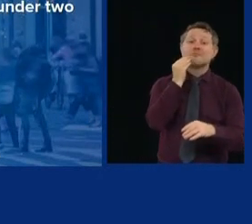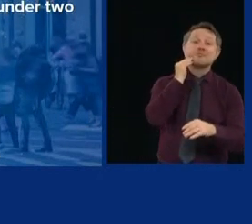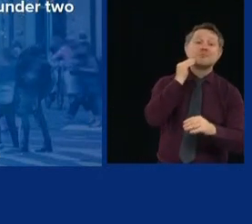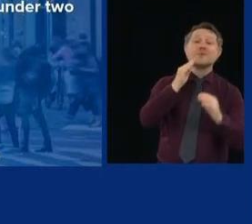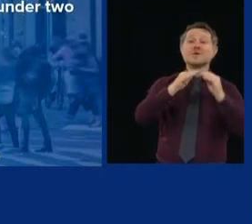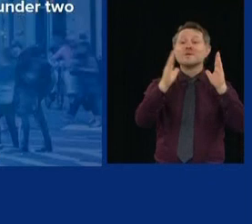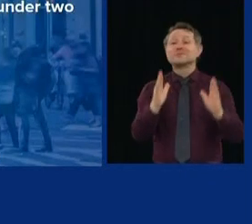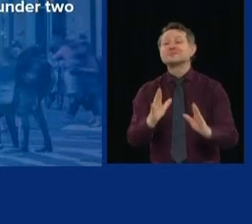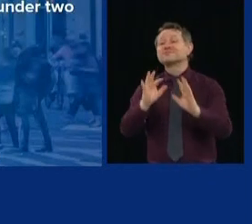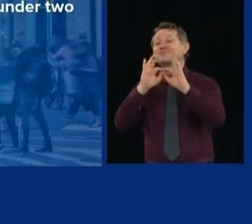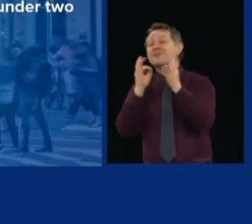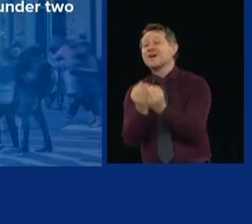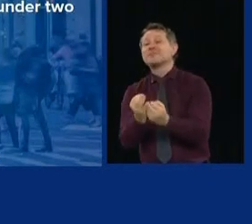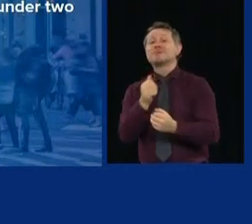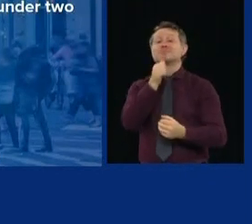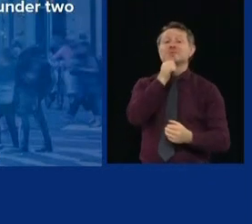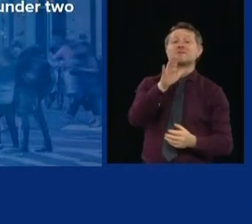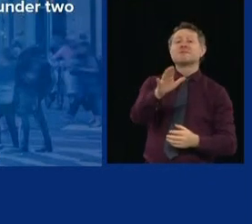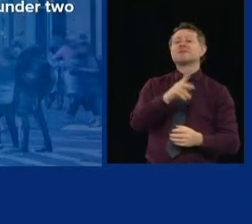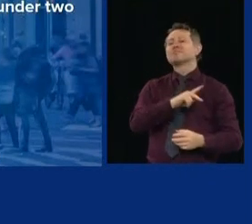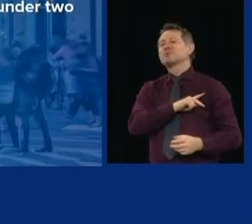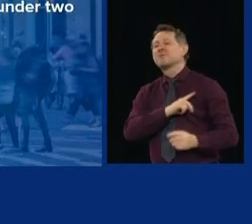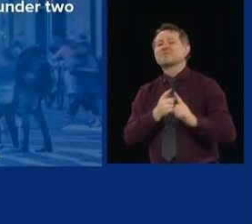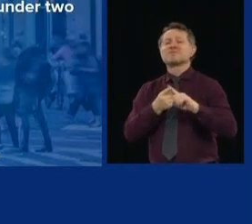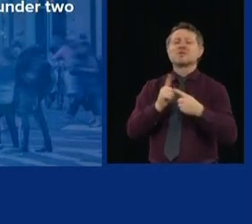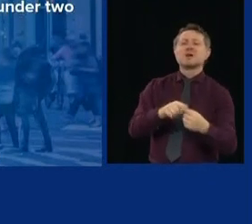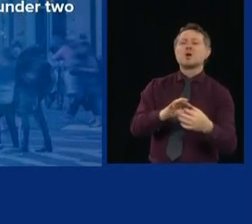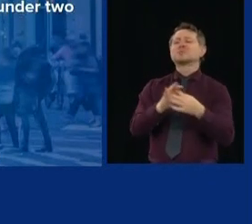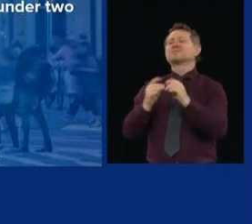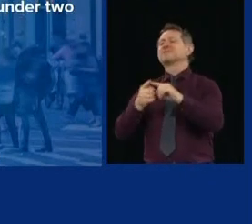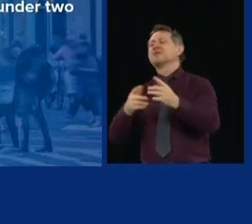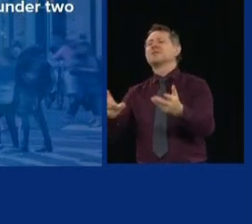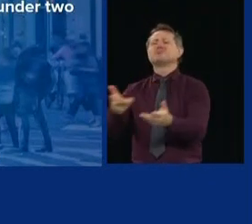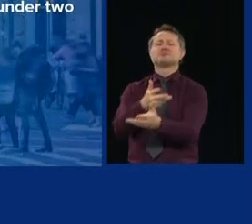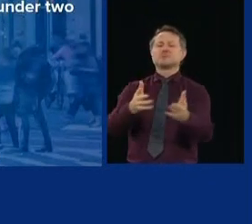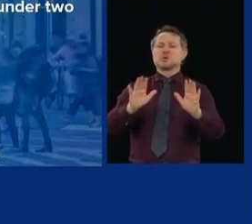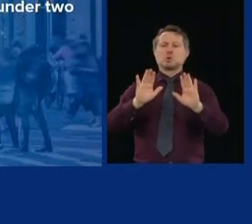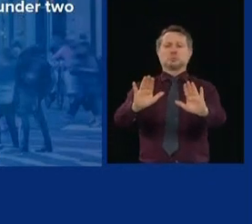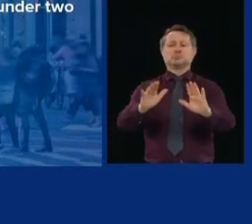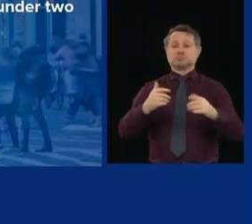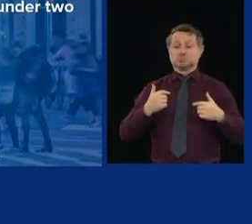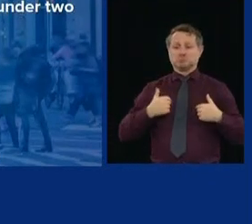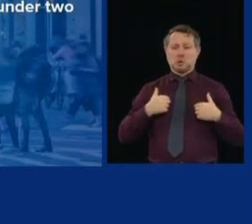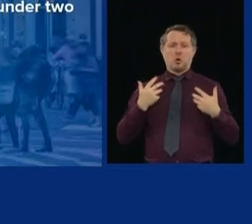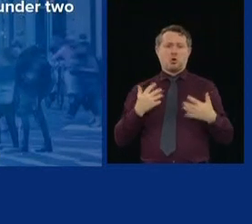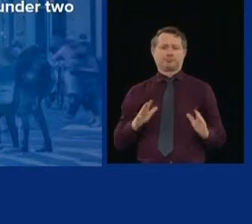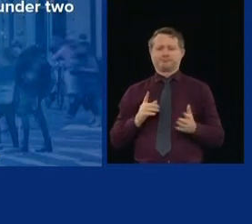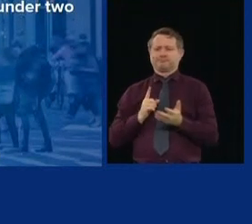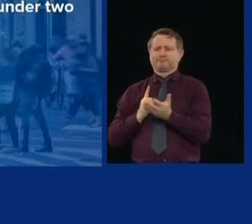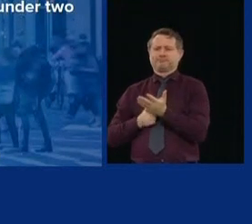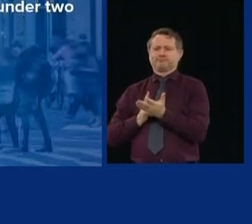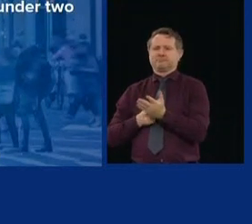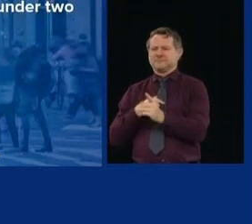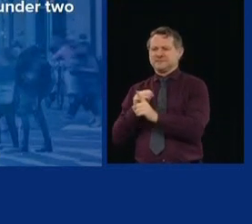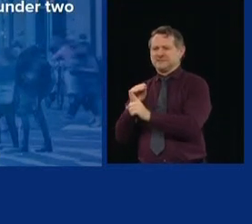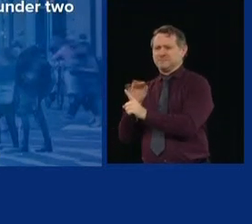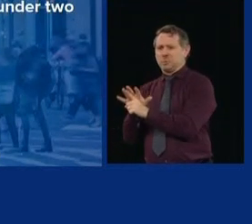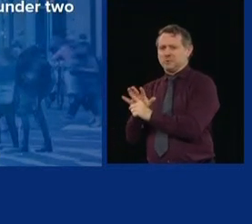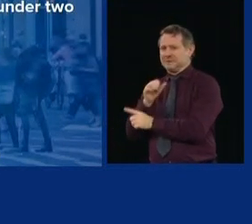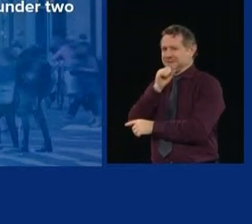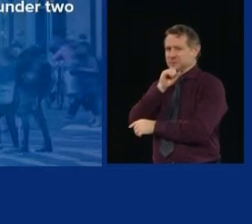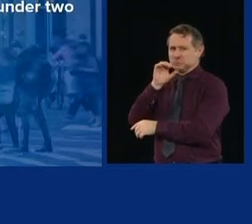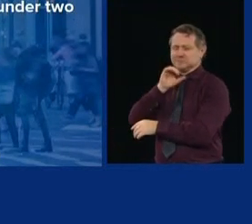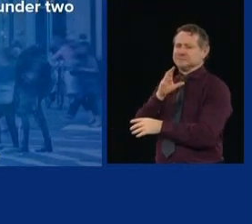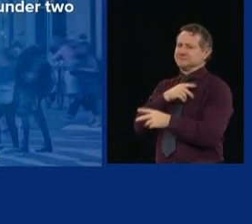do with your personal relationships, your friendships. We've talked about exposure to senior citizens and how you should be careful to